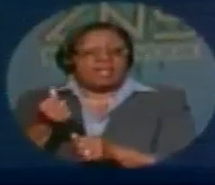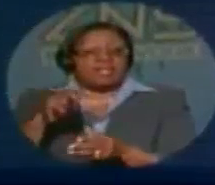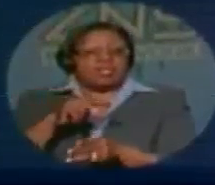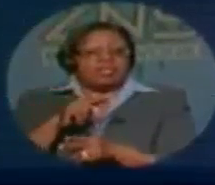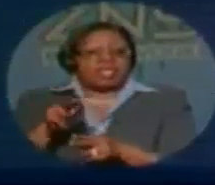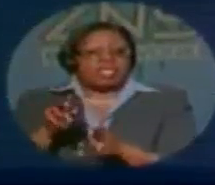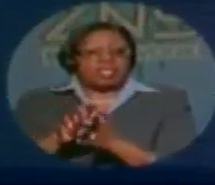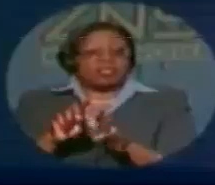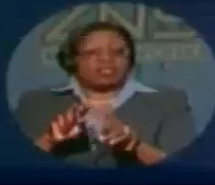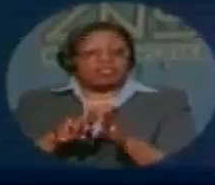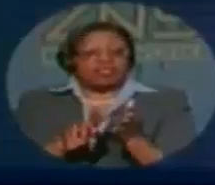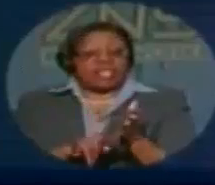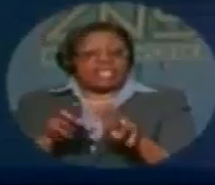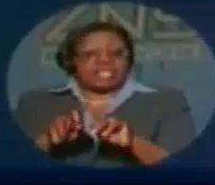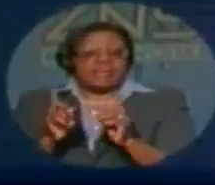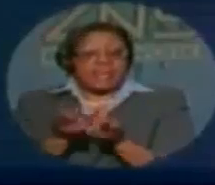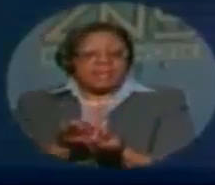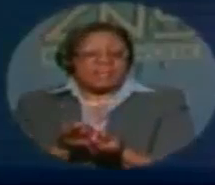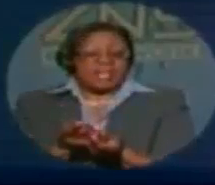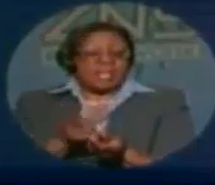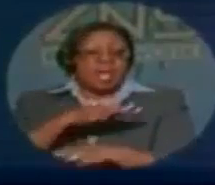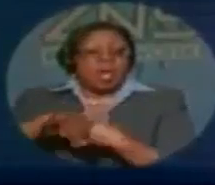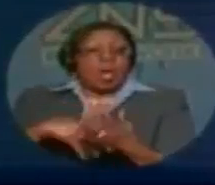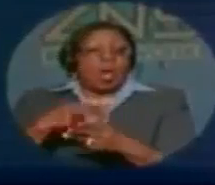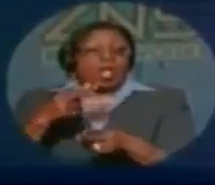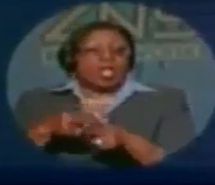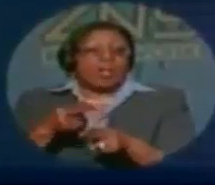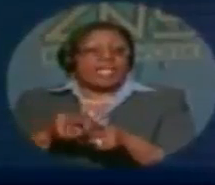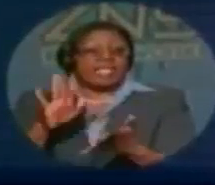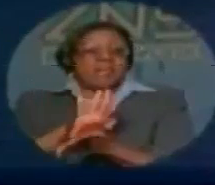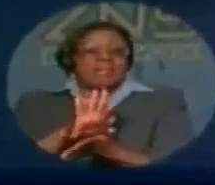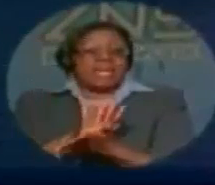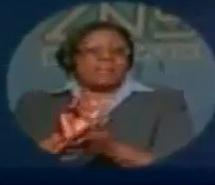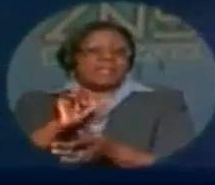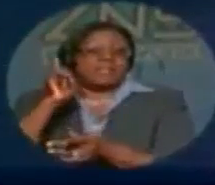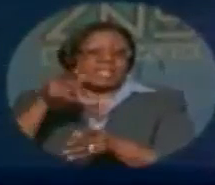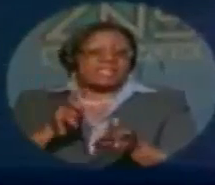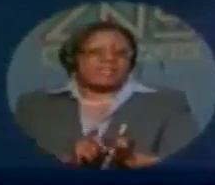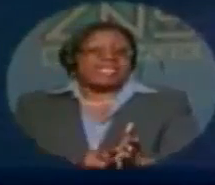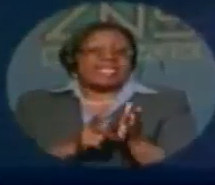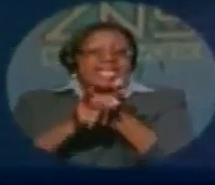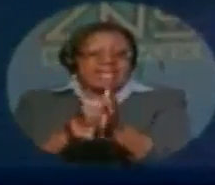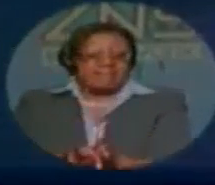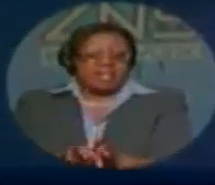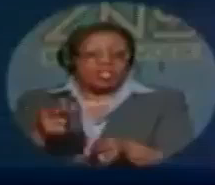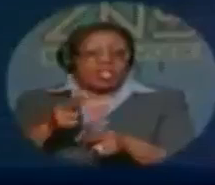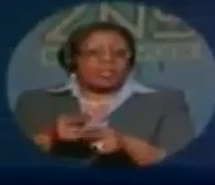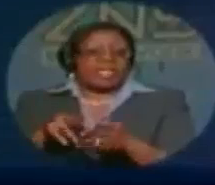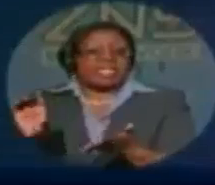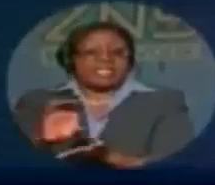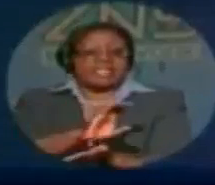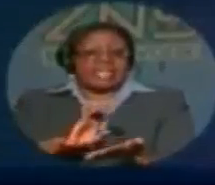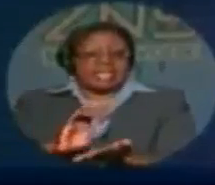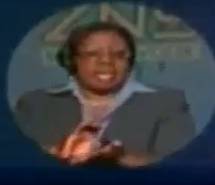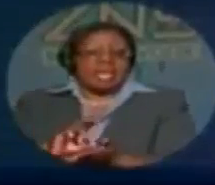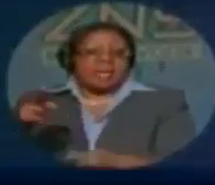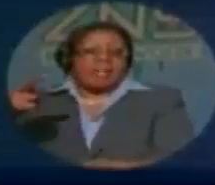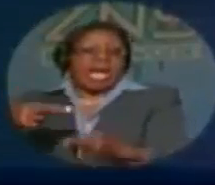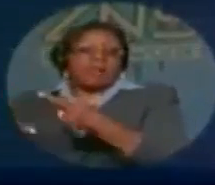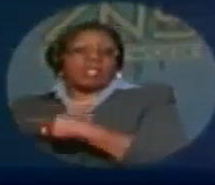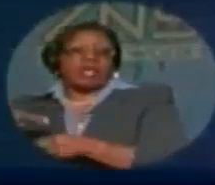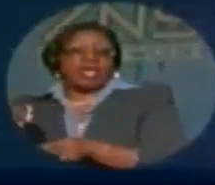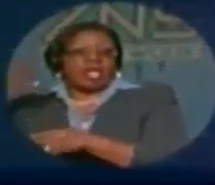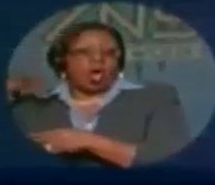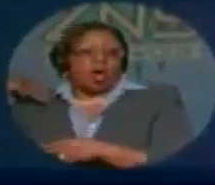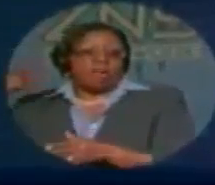Registration Department during office hours. All nomination papers must be delivered to the Nomination Center's returning officer. In New Providence, there